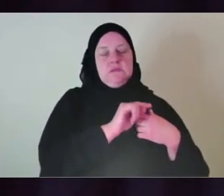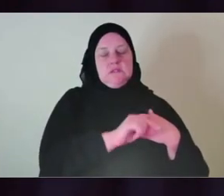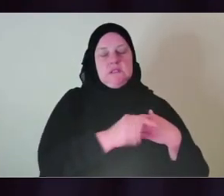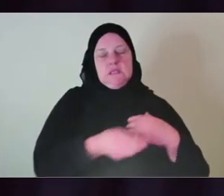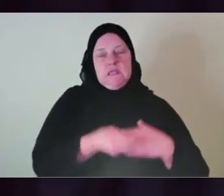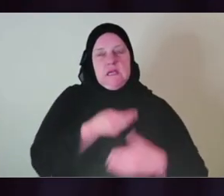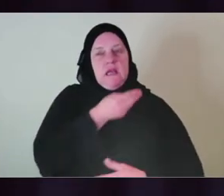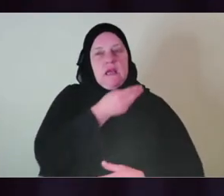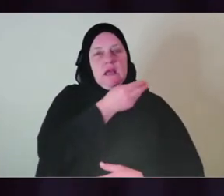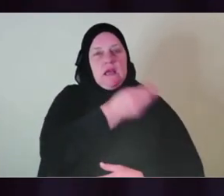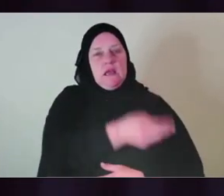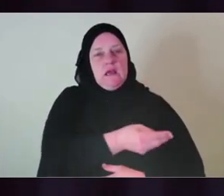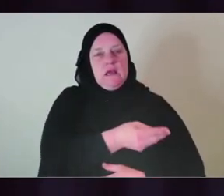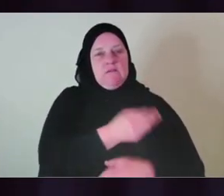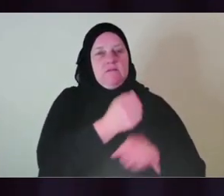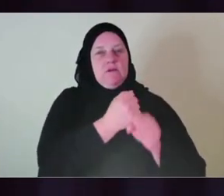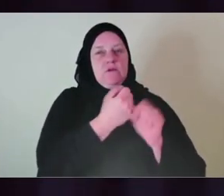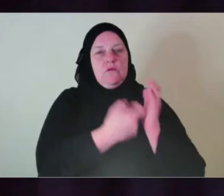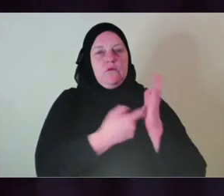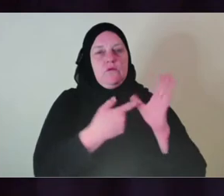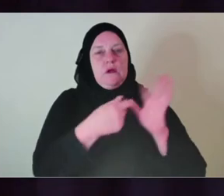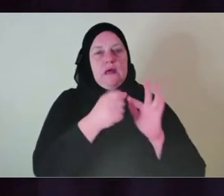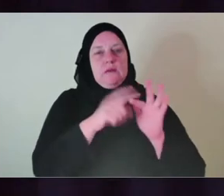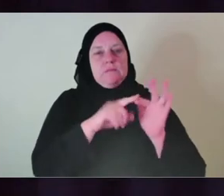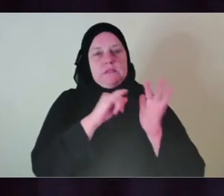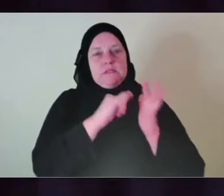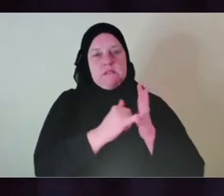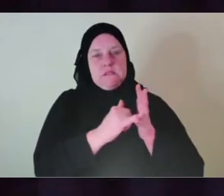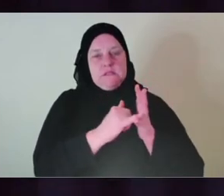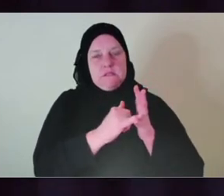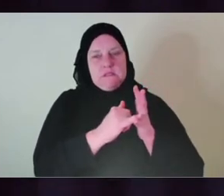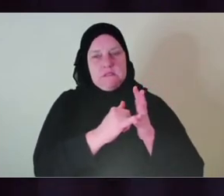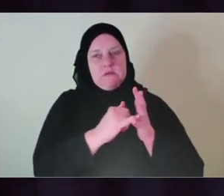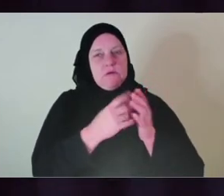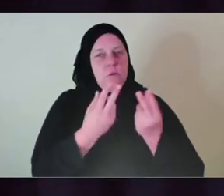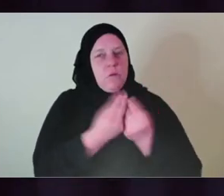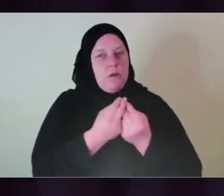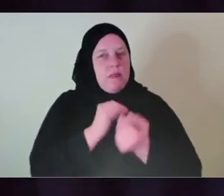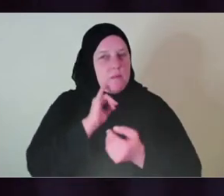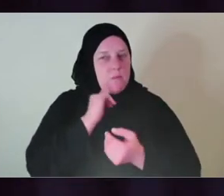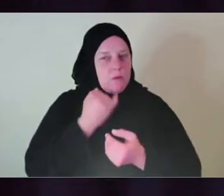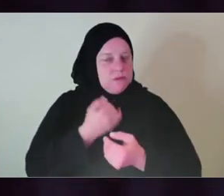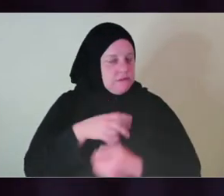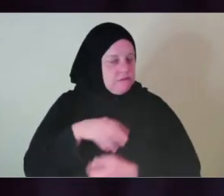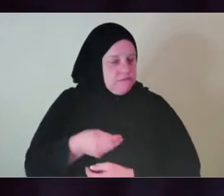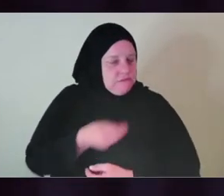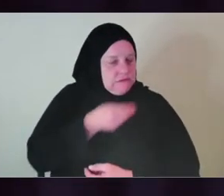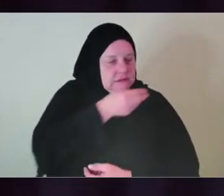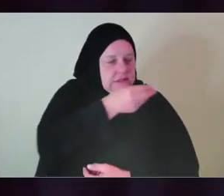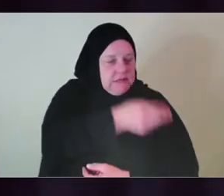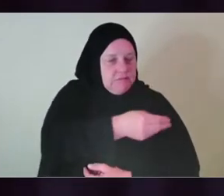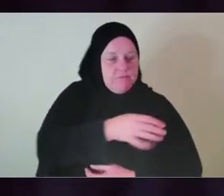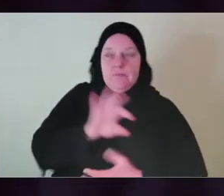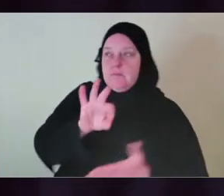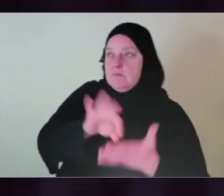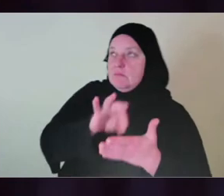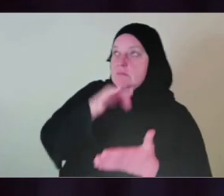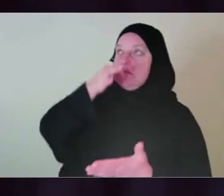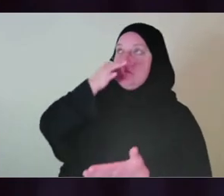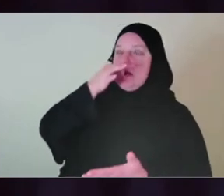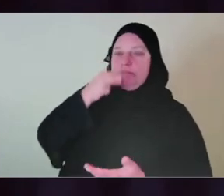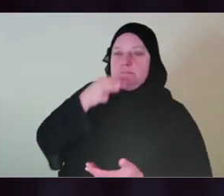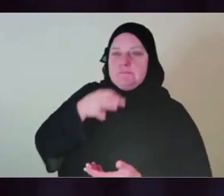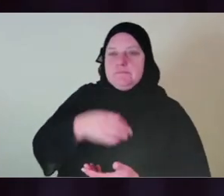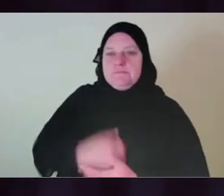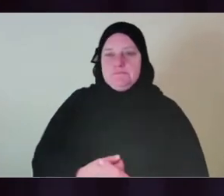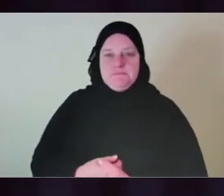Imam some poison grapes, and the Imam alayhi salam ate from them. Can you imagine